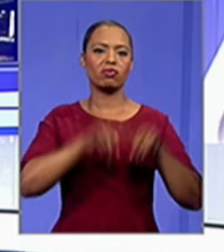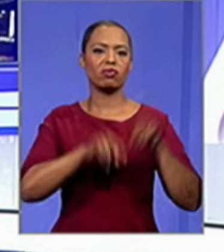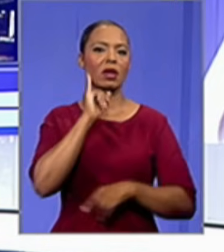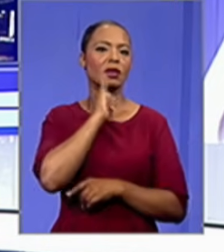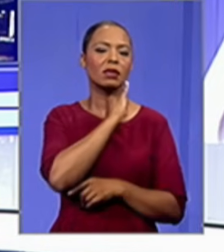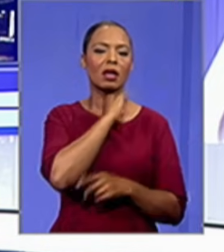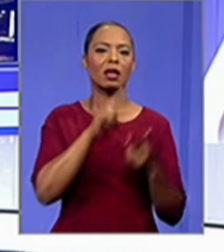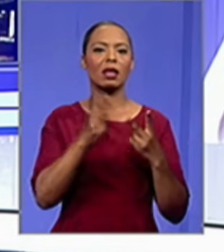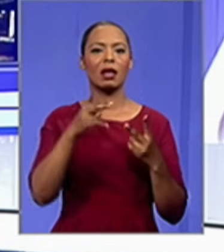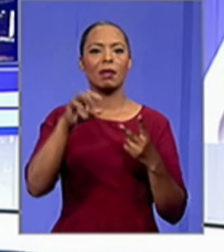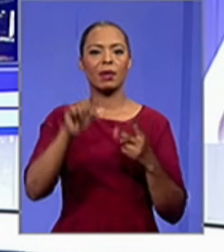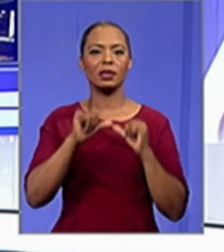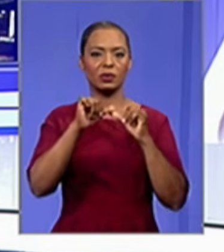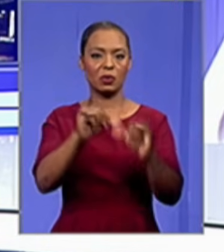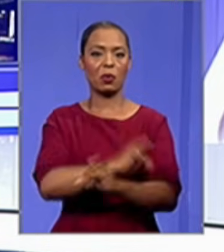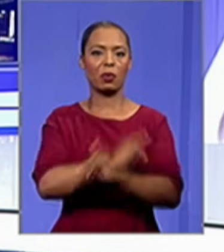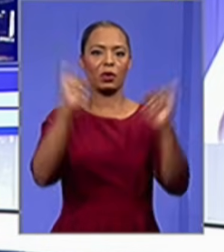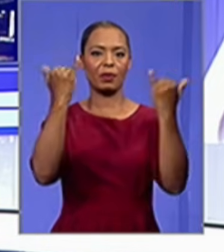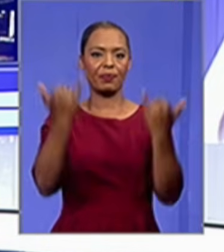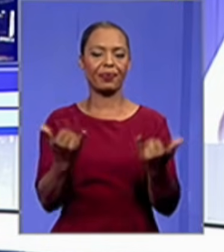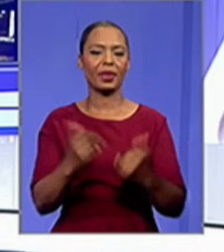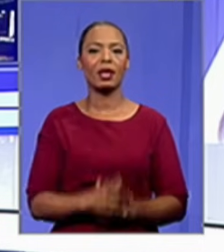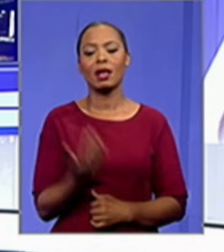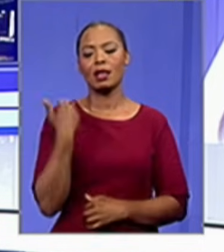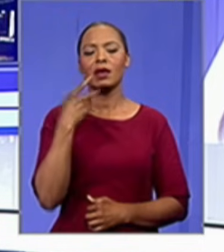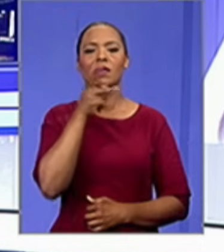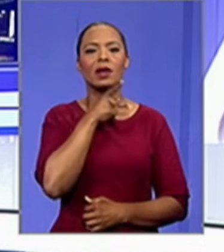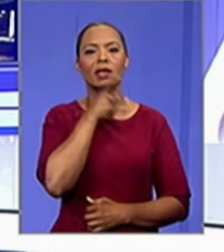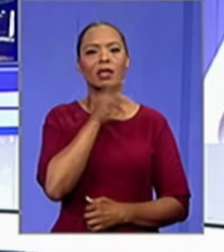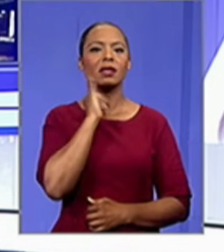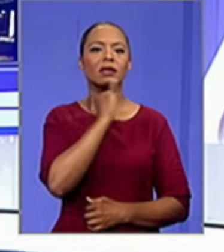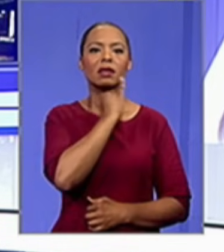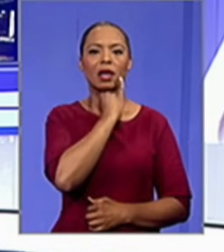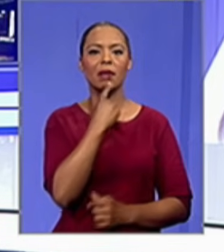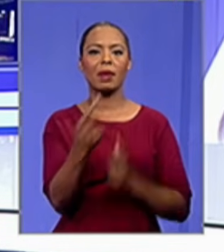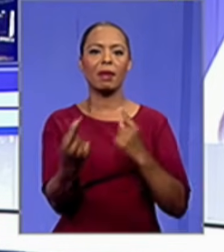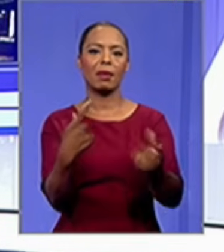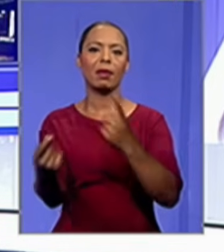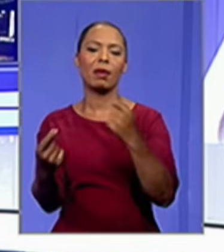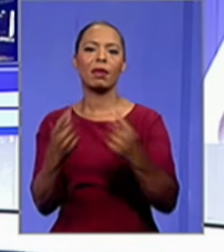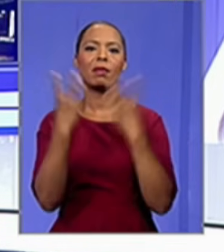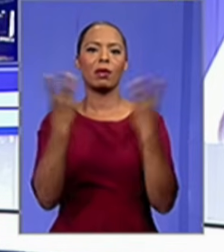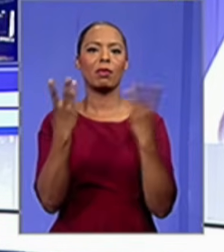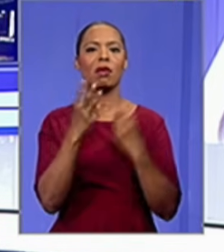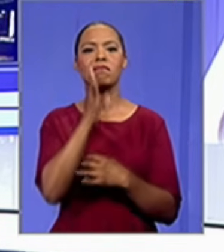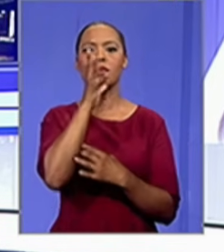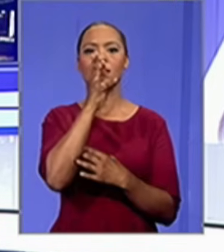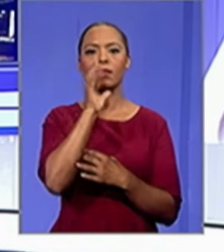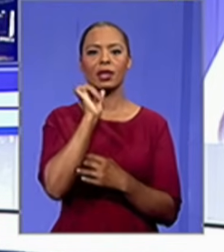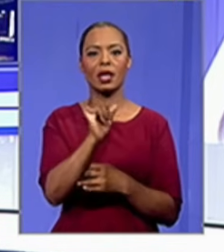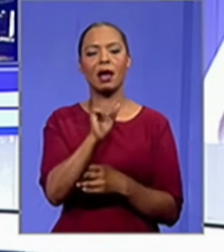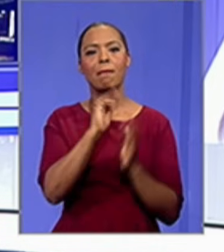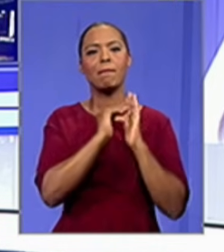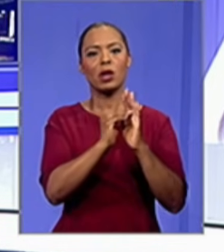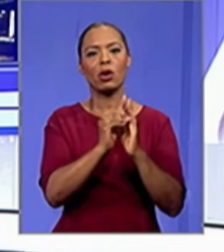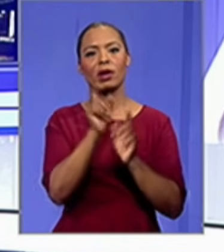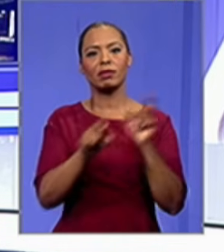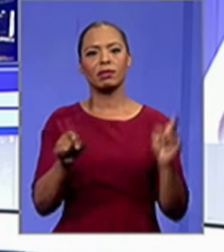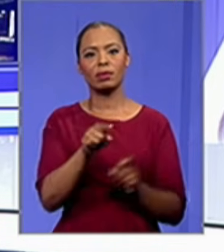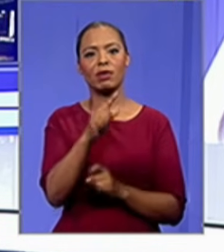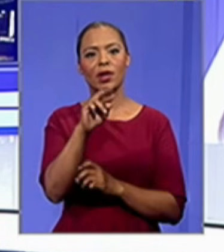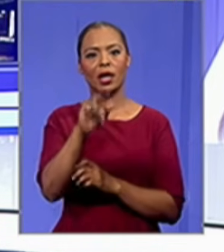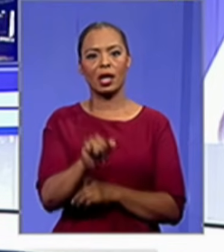Hamas di loya le go feta ka Labohlano Israele e tšhabišitše badudi ba milione ba leboa la Gaza go ya